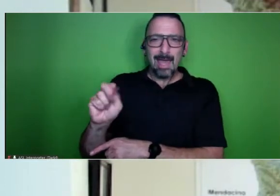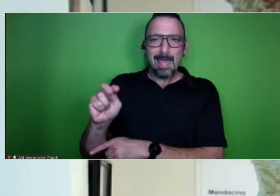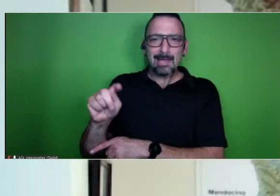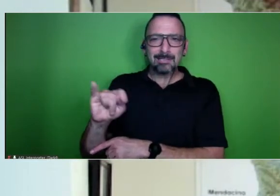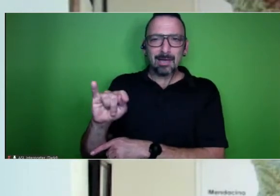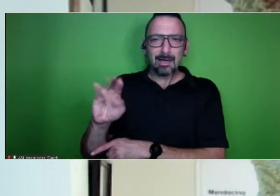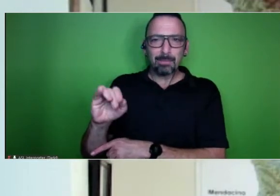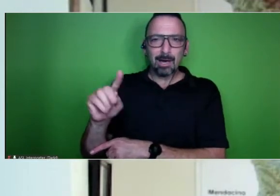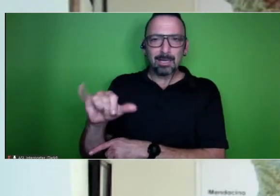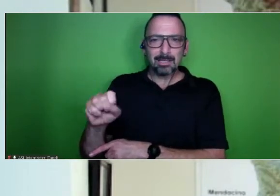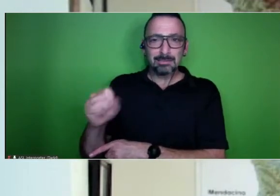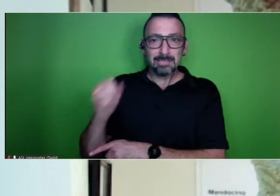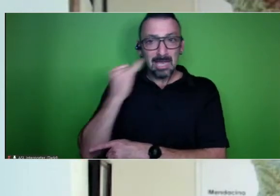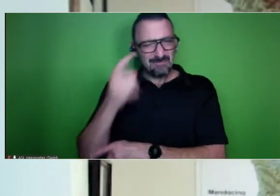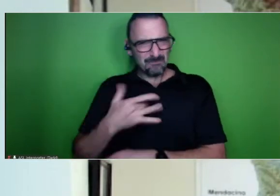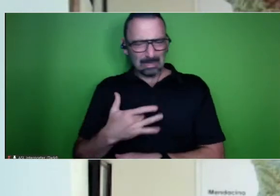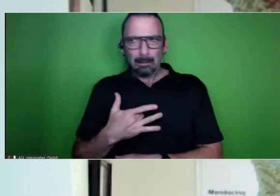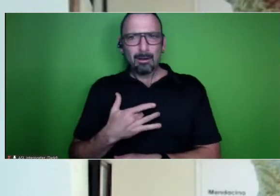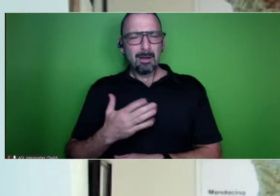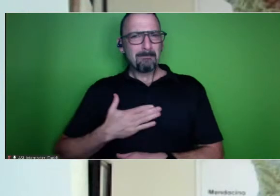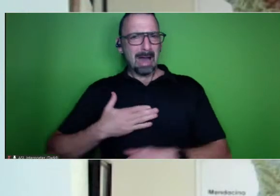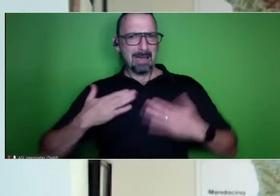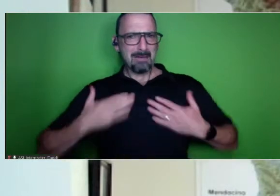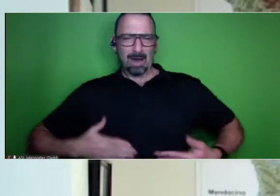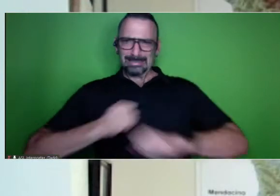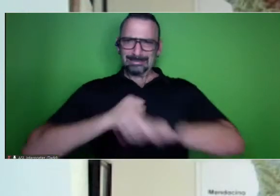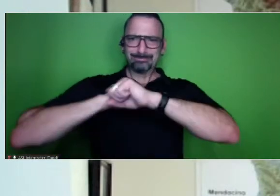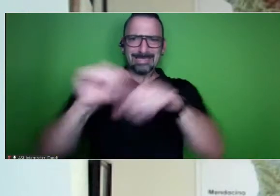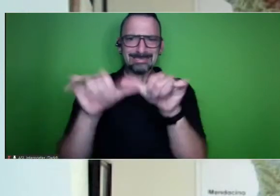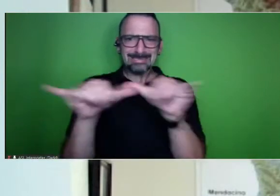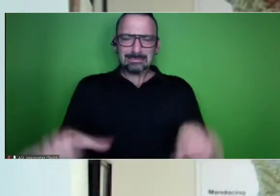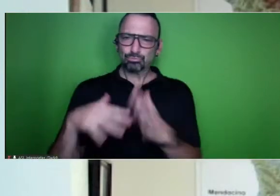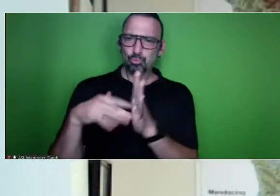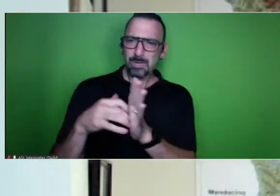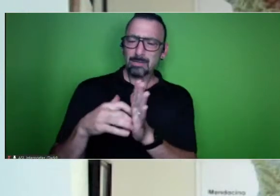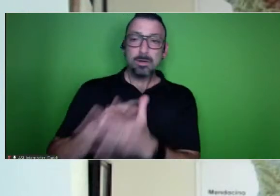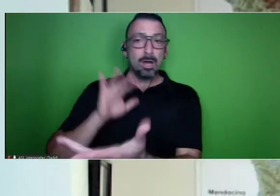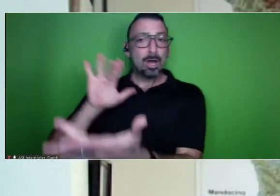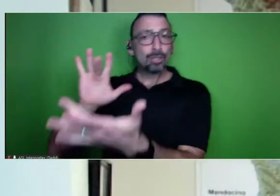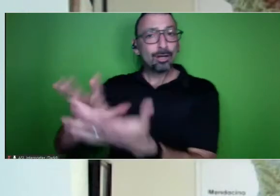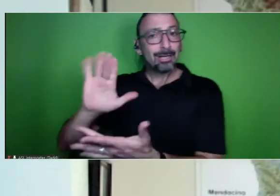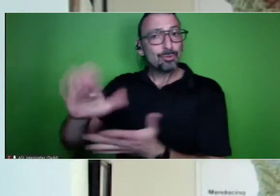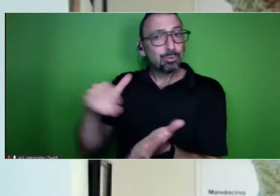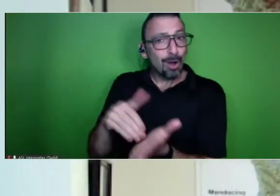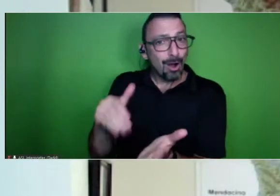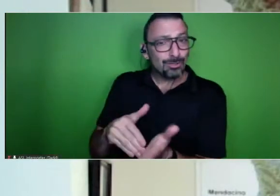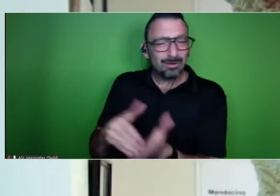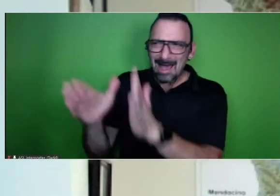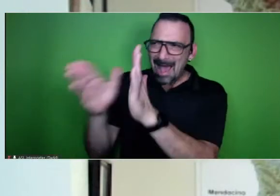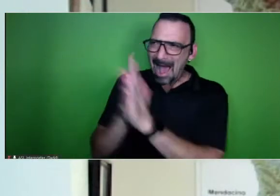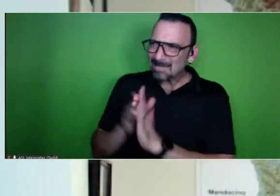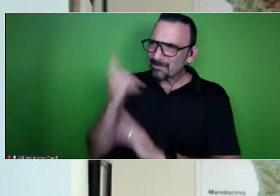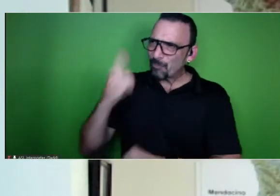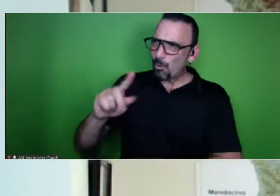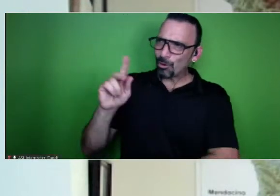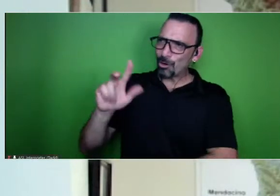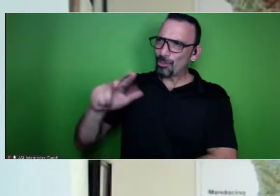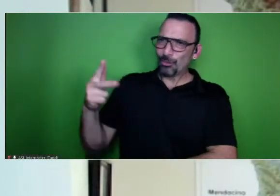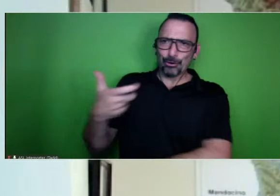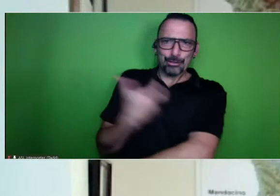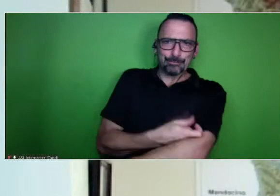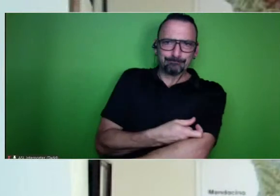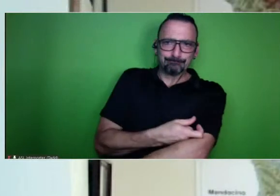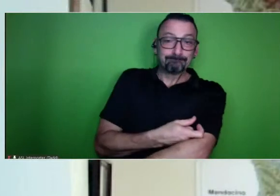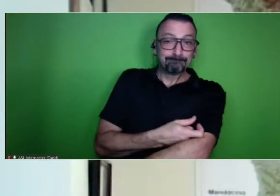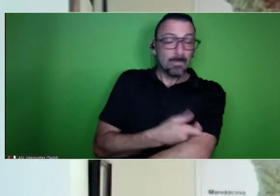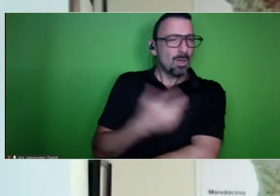have a severe immune compromise, call your provider to see if you can get a third shot to bring up your immunity. There are